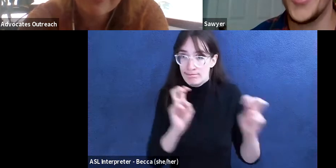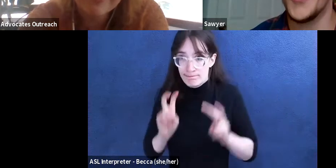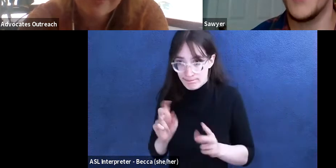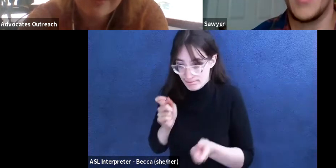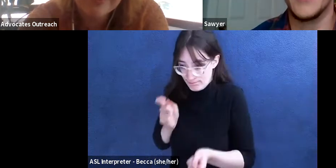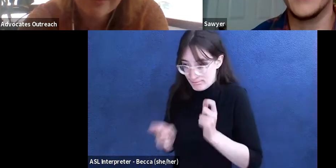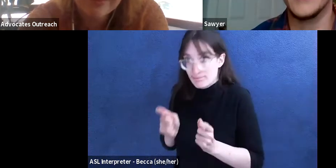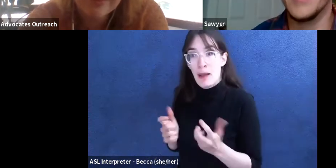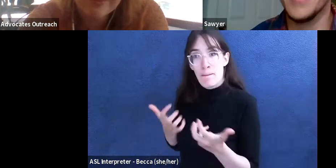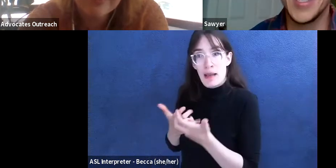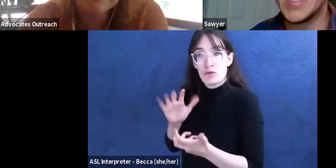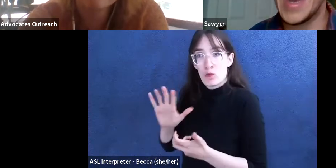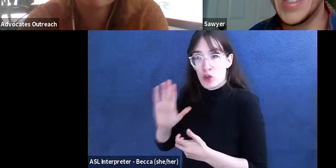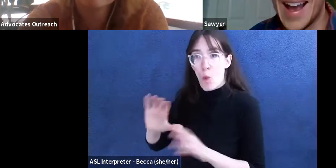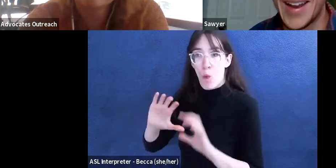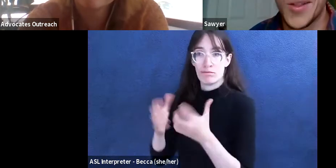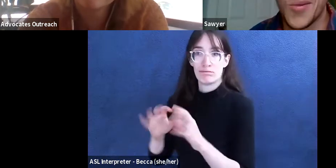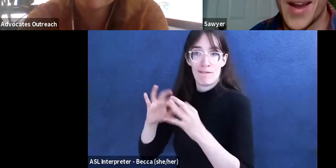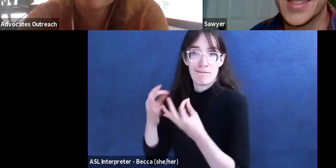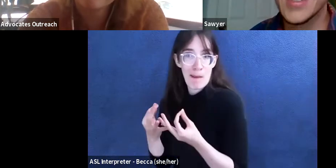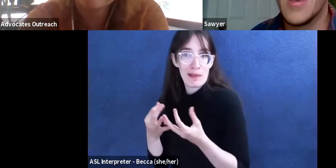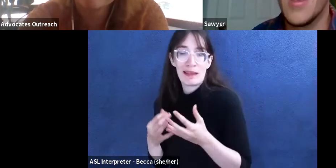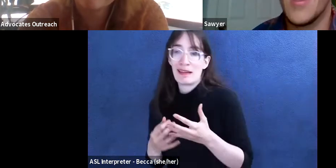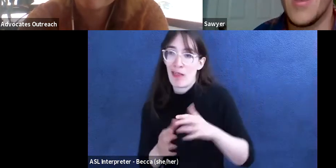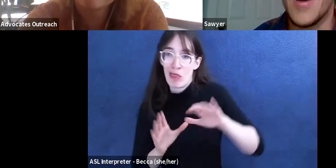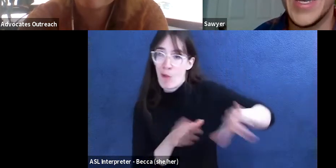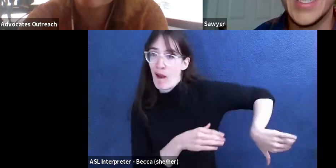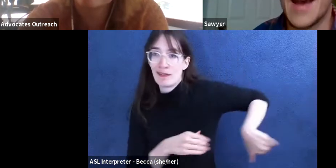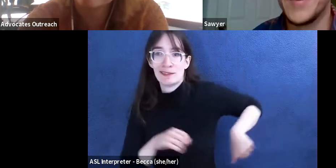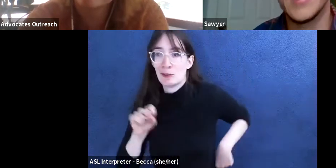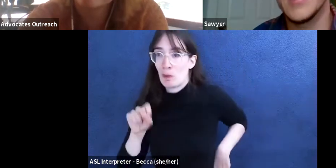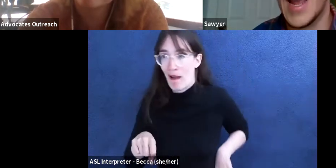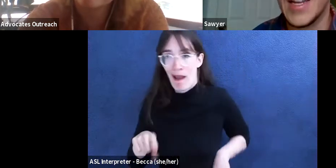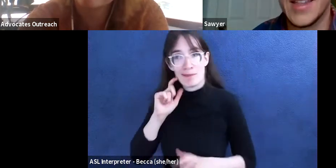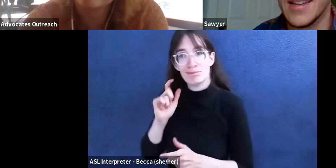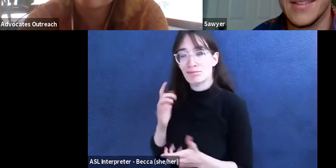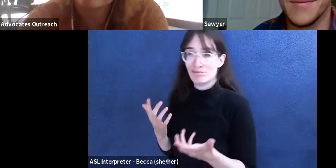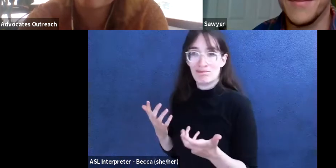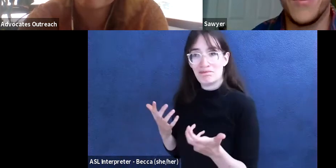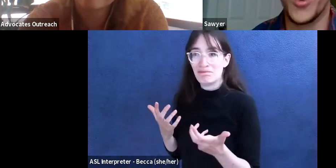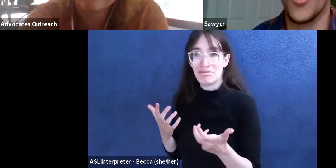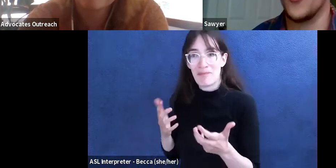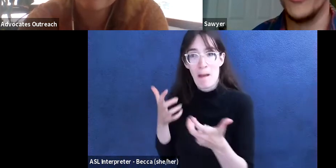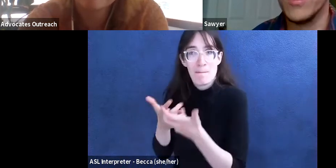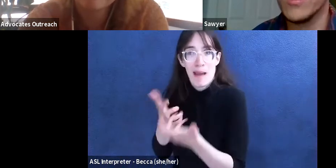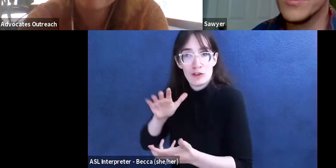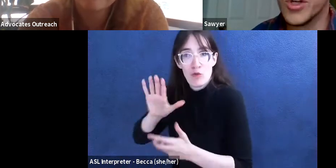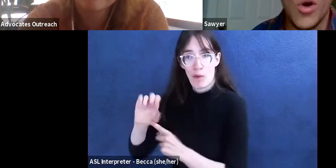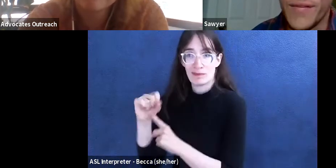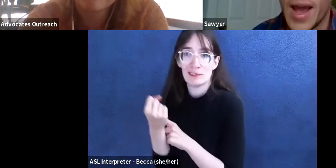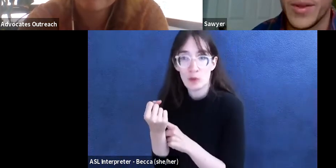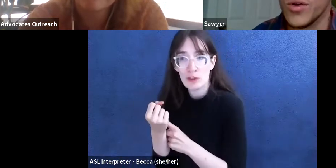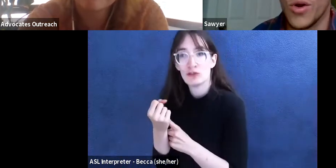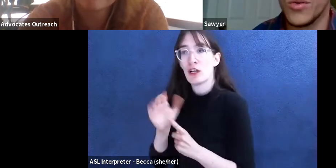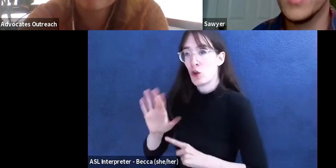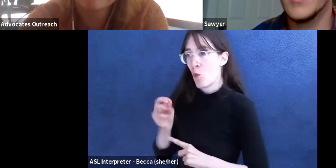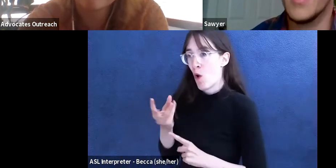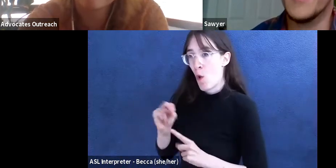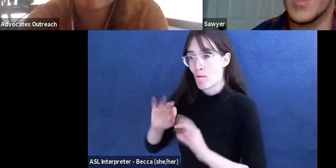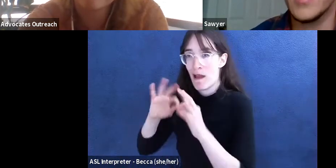So that can be, I think, why some of that like negativity can be what kids feel or like what they